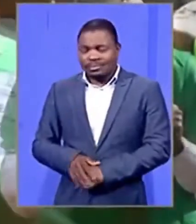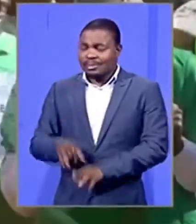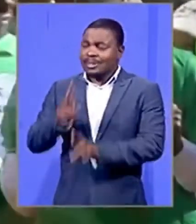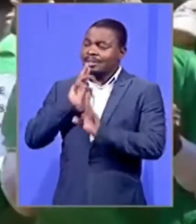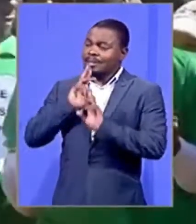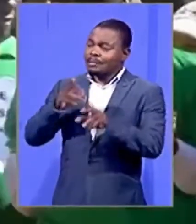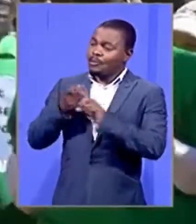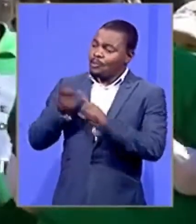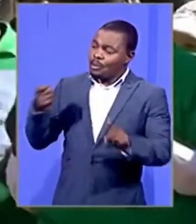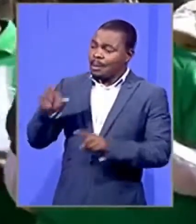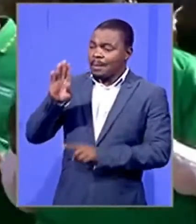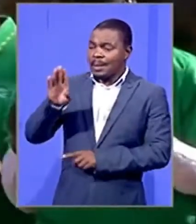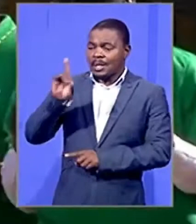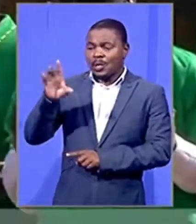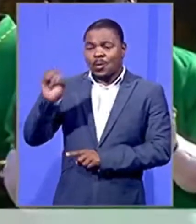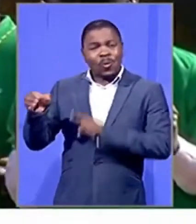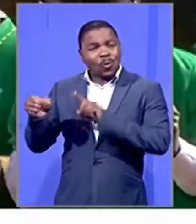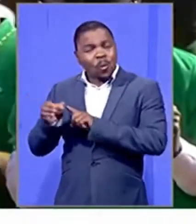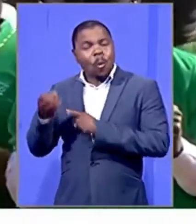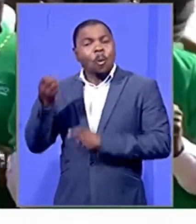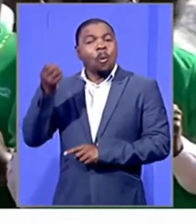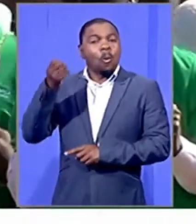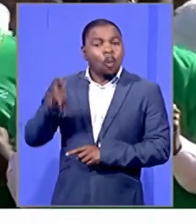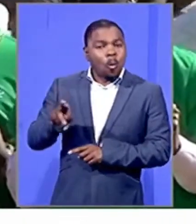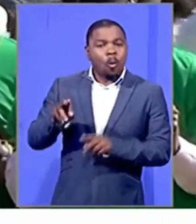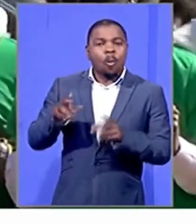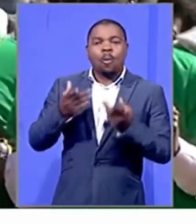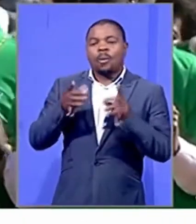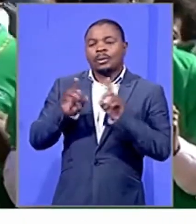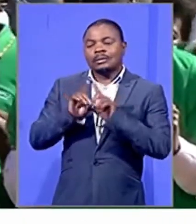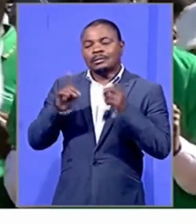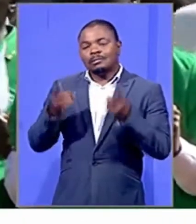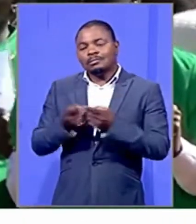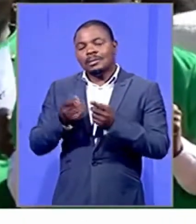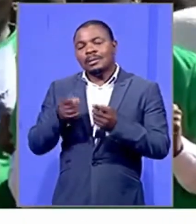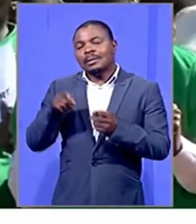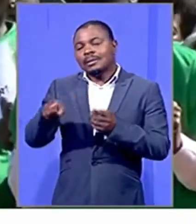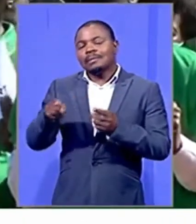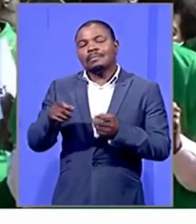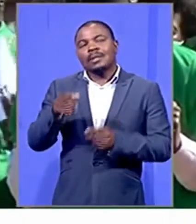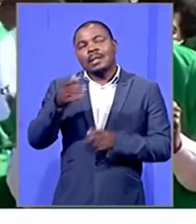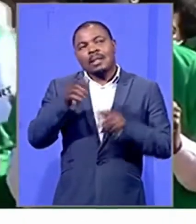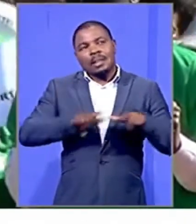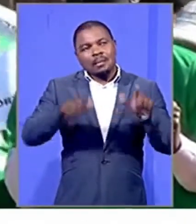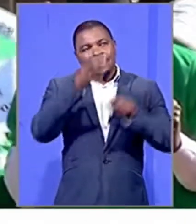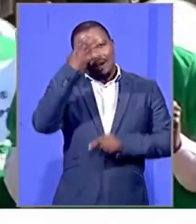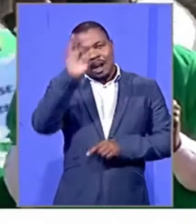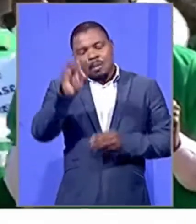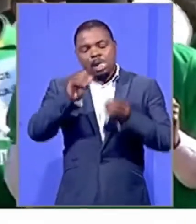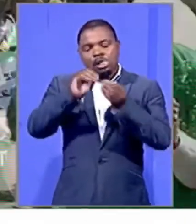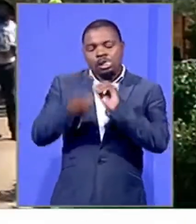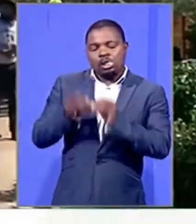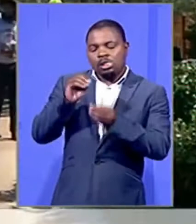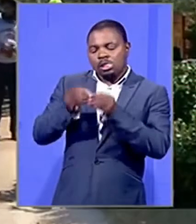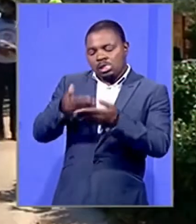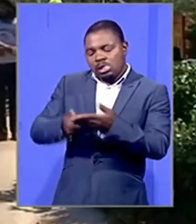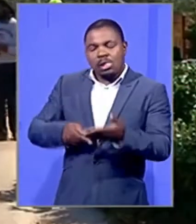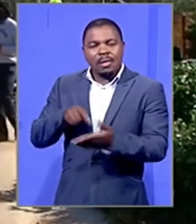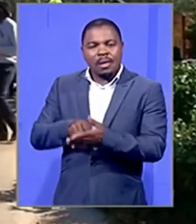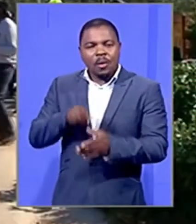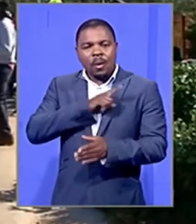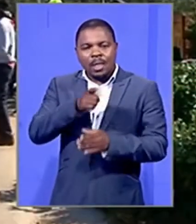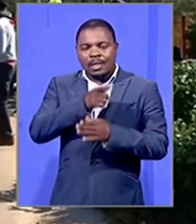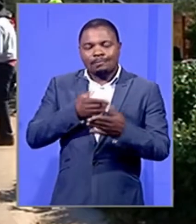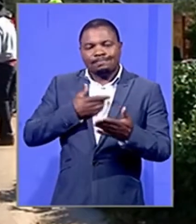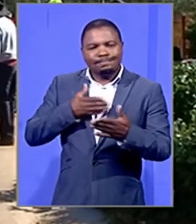from BDO or is it the report which was cooked by the Limpopo government. That's why they were denying us